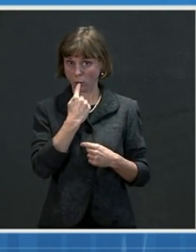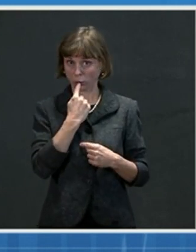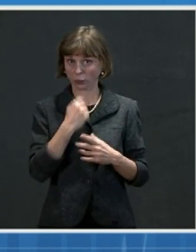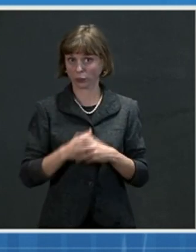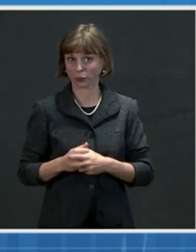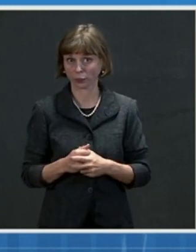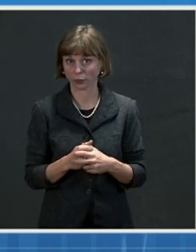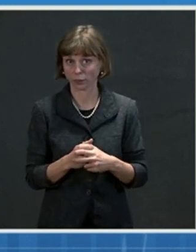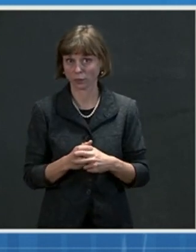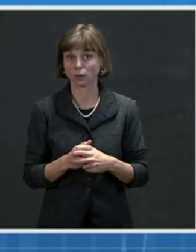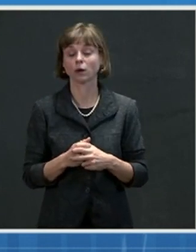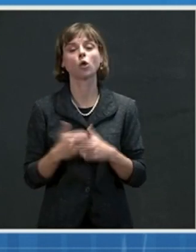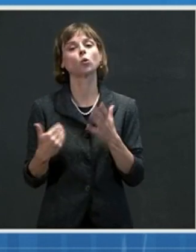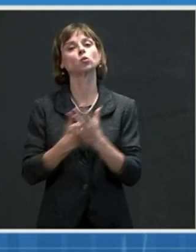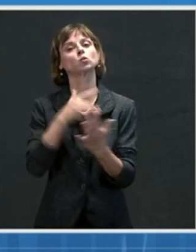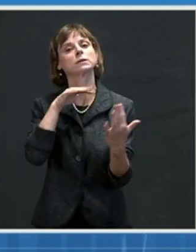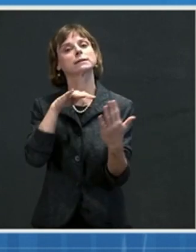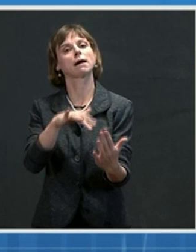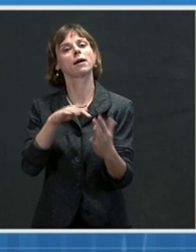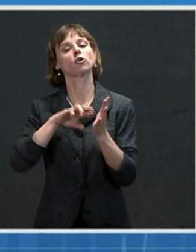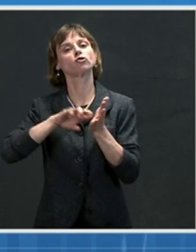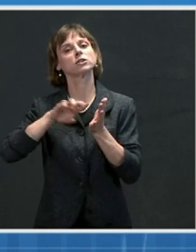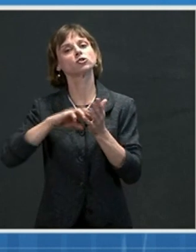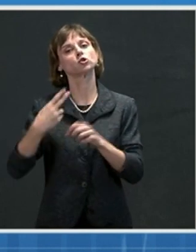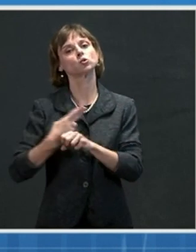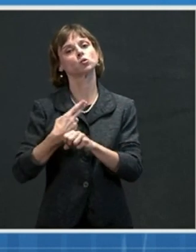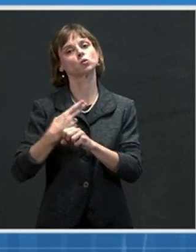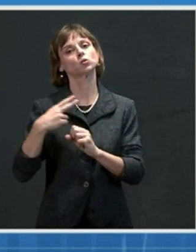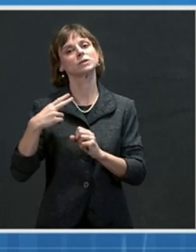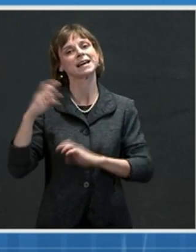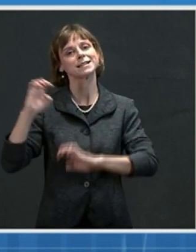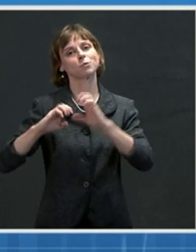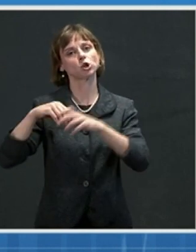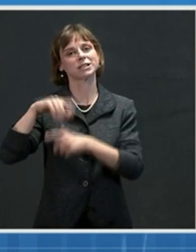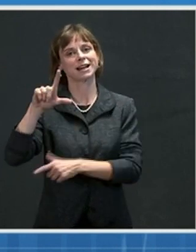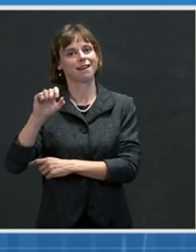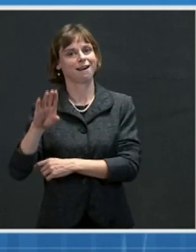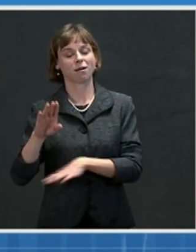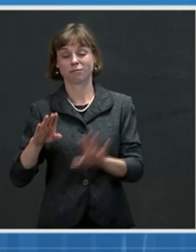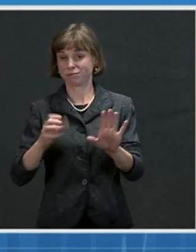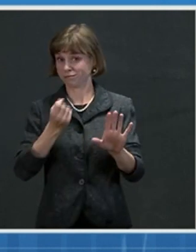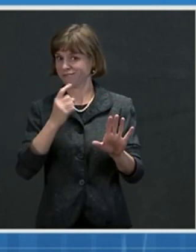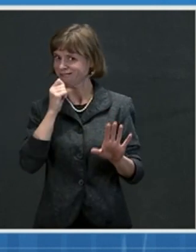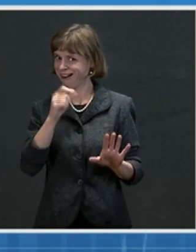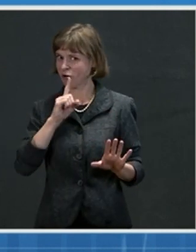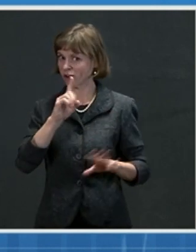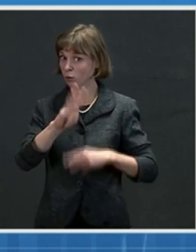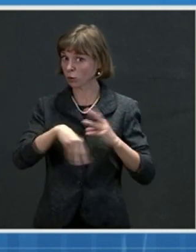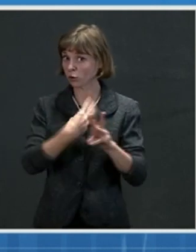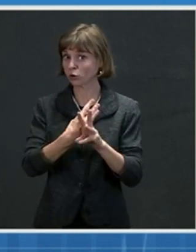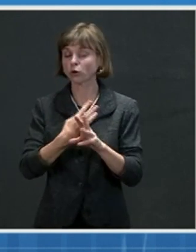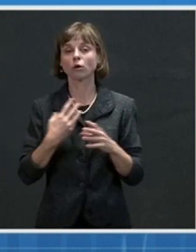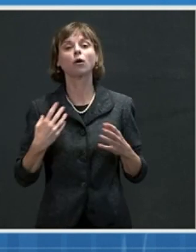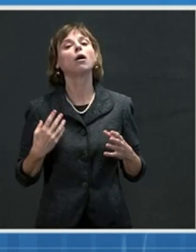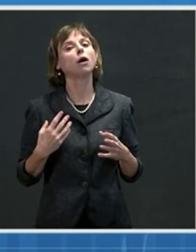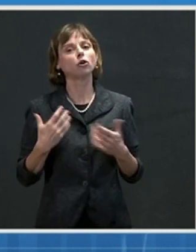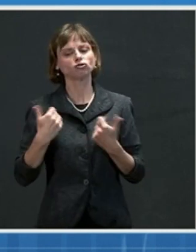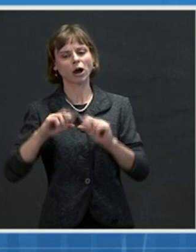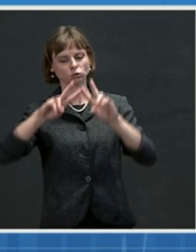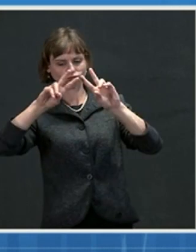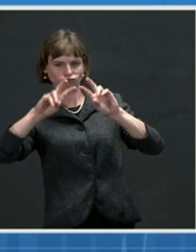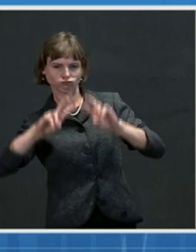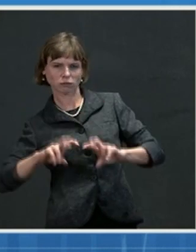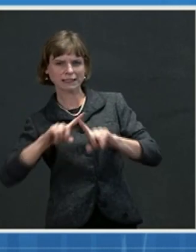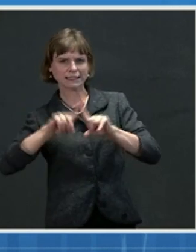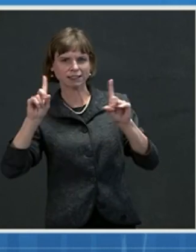new study, researchers used experiments in the laboratory, not the real world, to assess how different strategies to